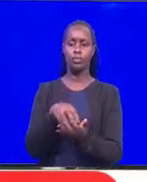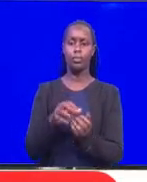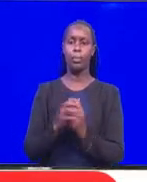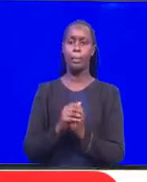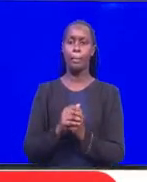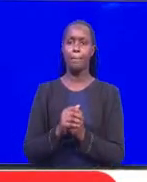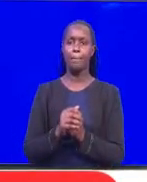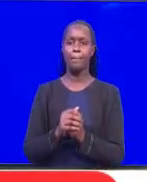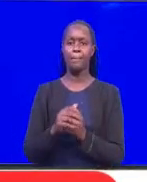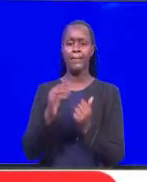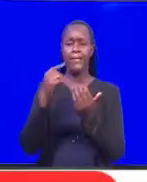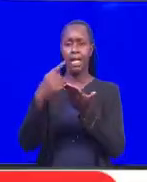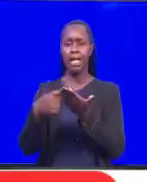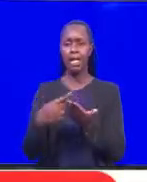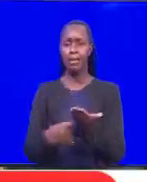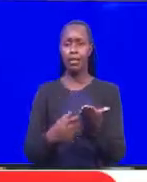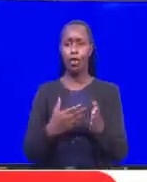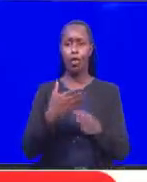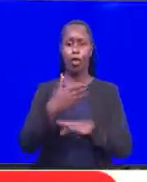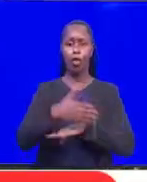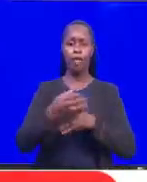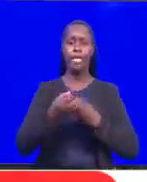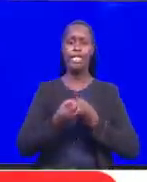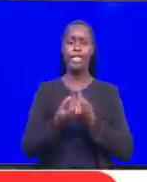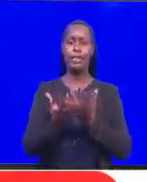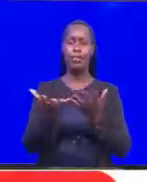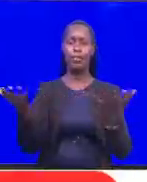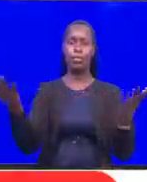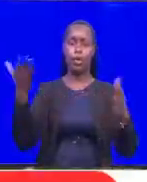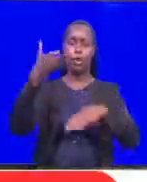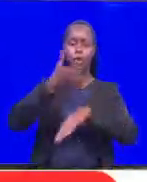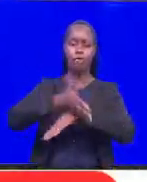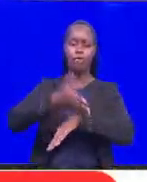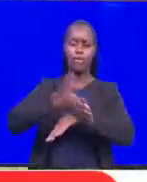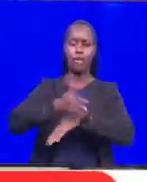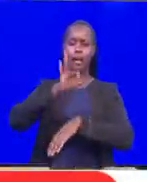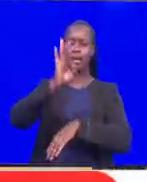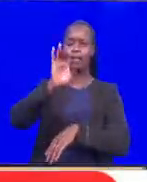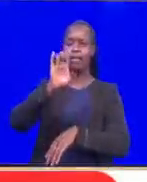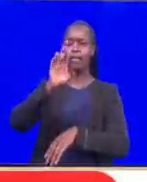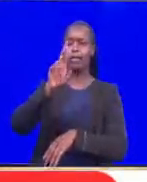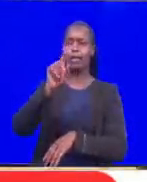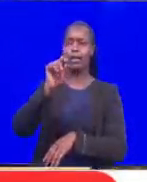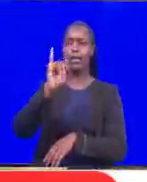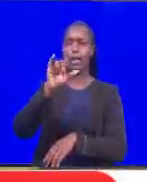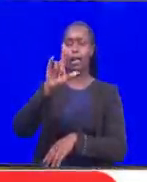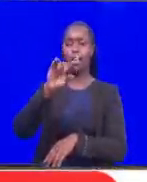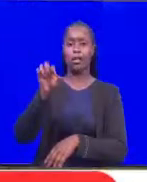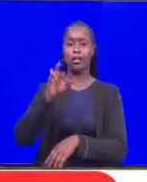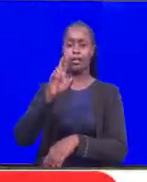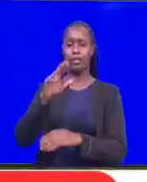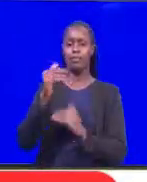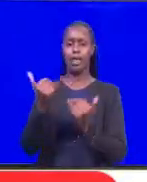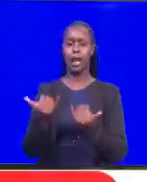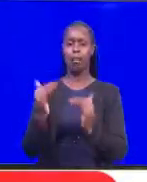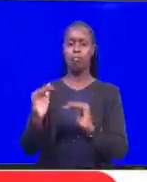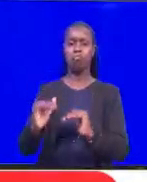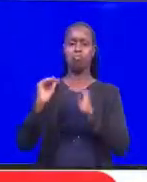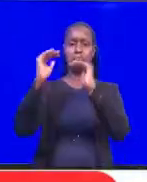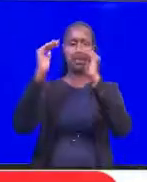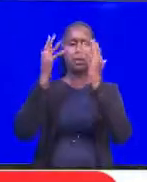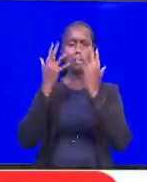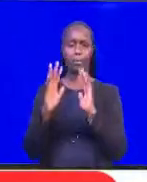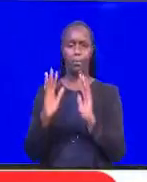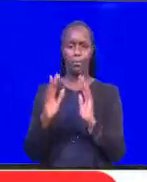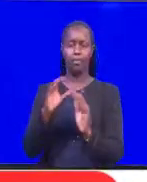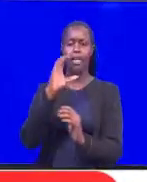The debate over distribution of fake fertilizer has taken a sharp turn. And Agriculture Cabinet Secretary Mithika Linturi must